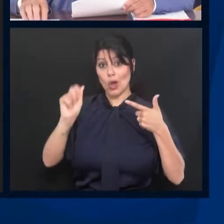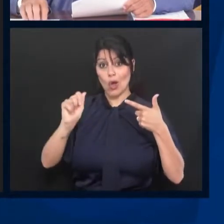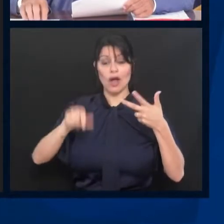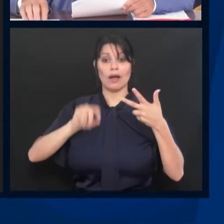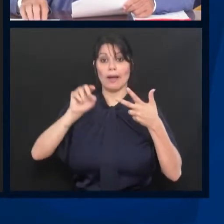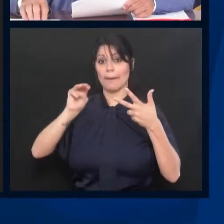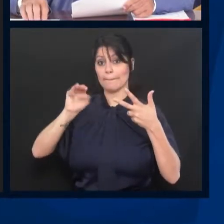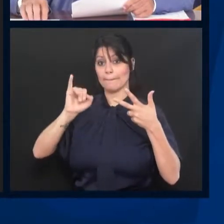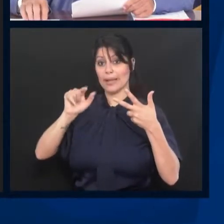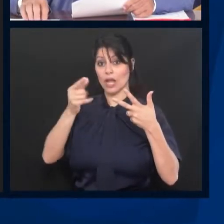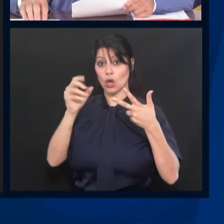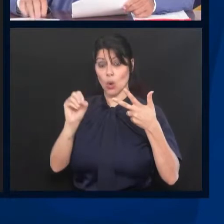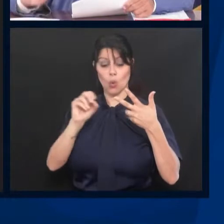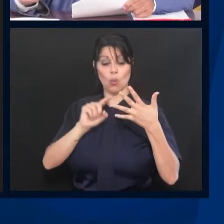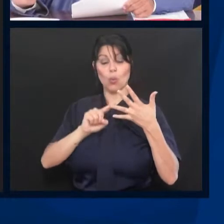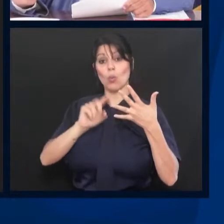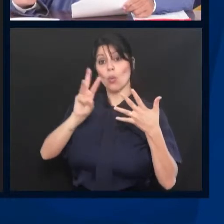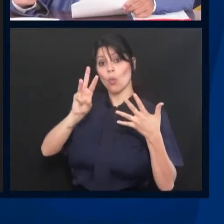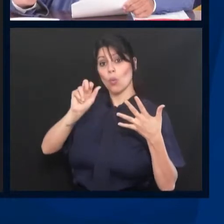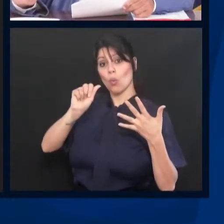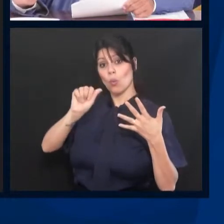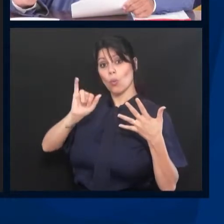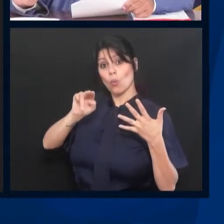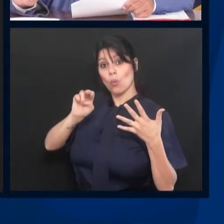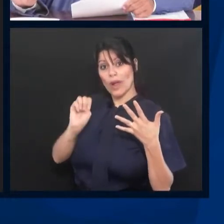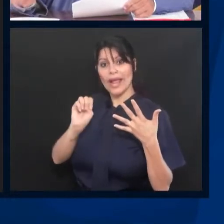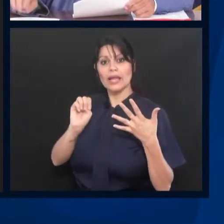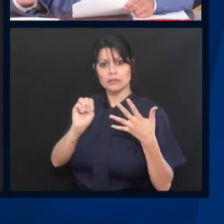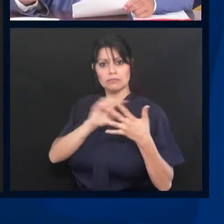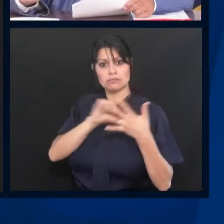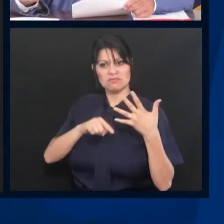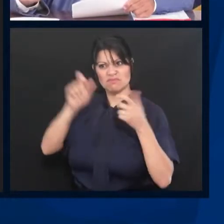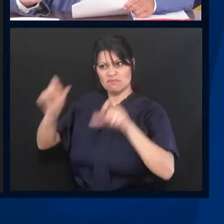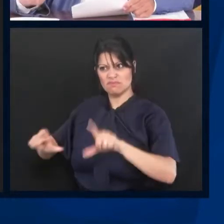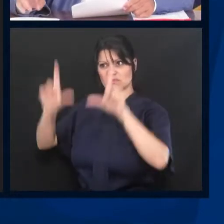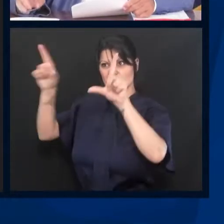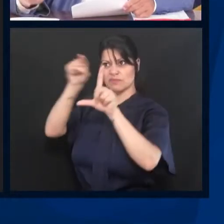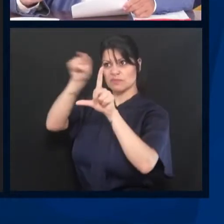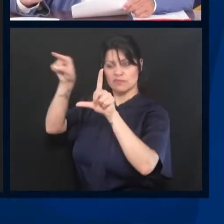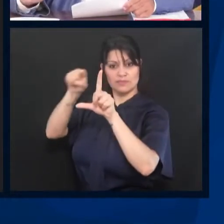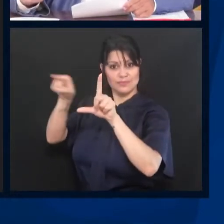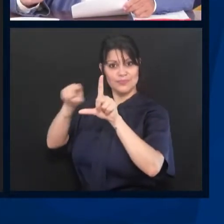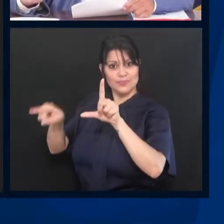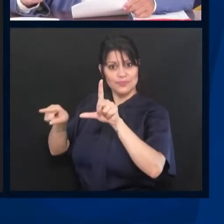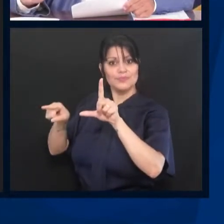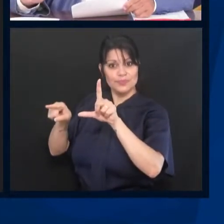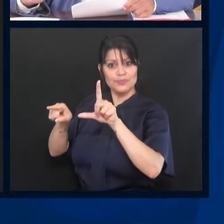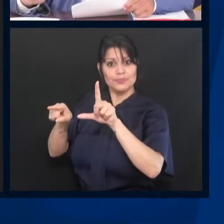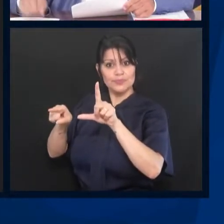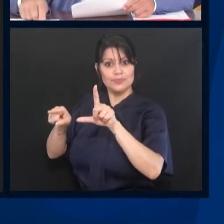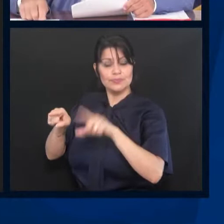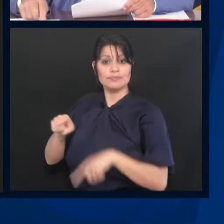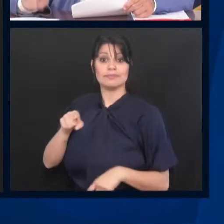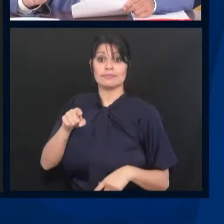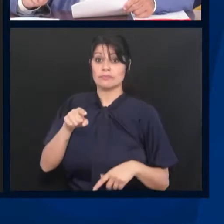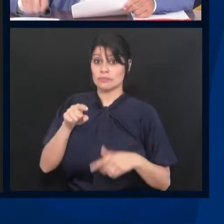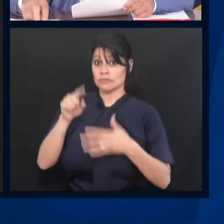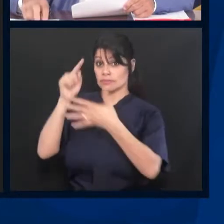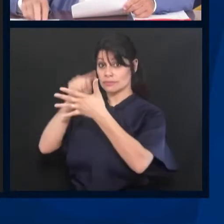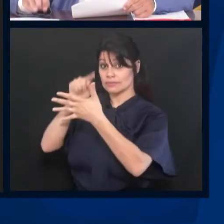Wayne counties. Information's up on that screen. You can apply if you live in